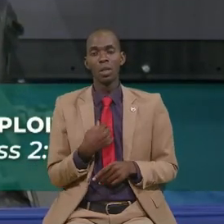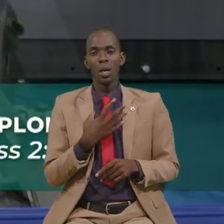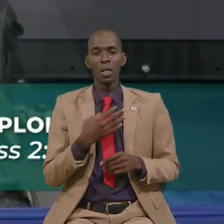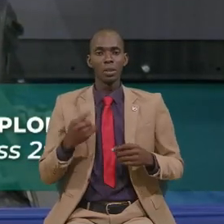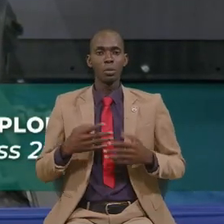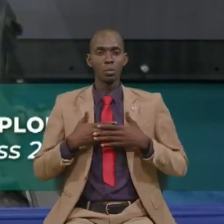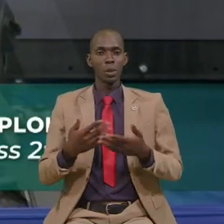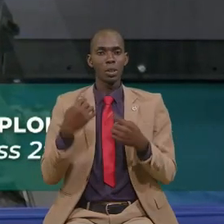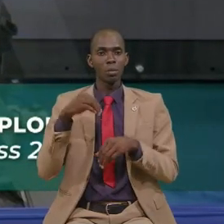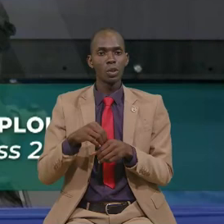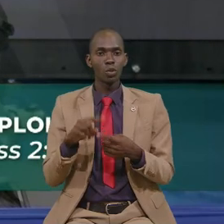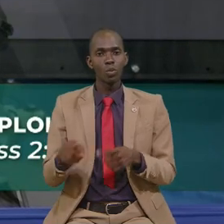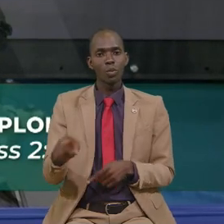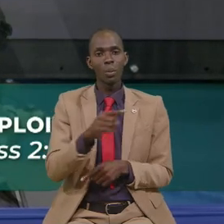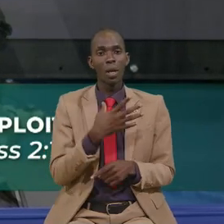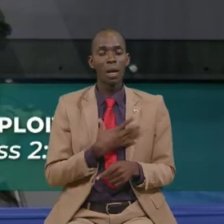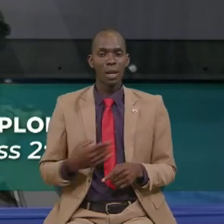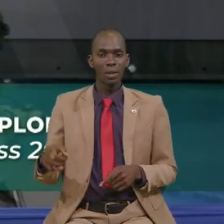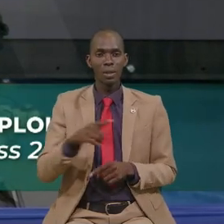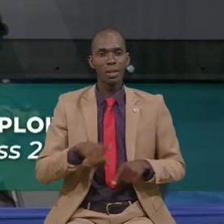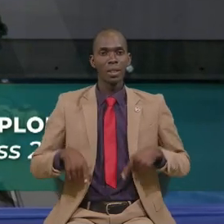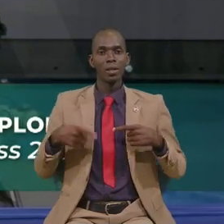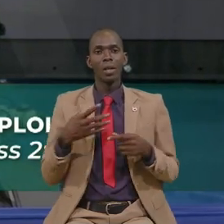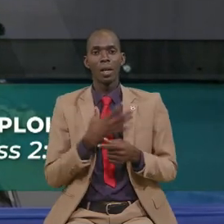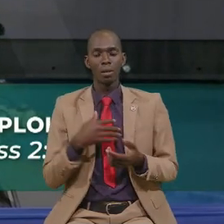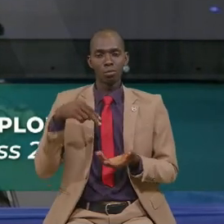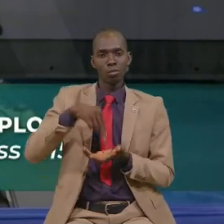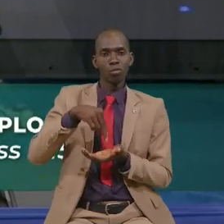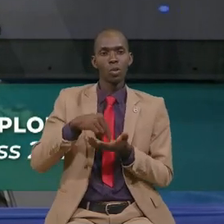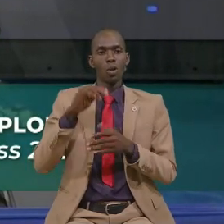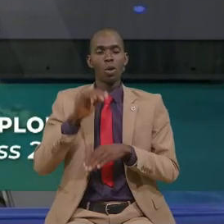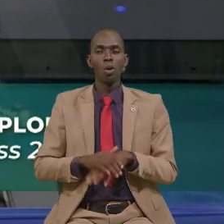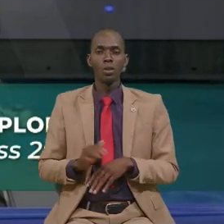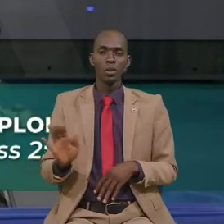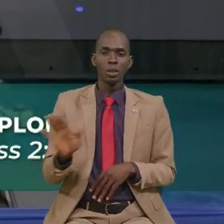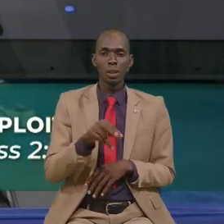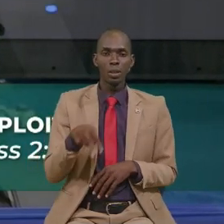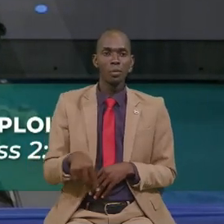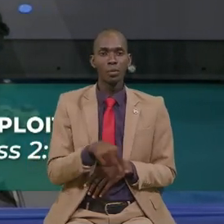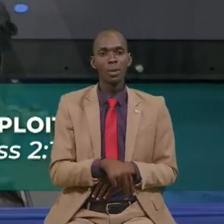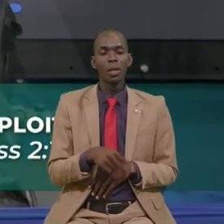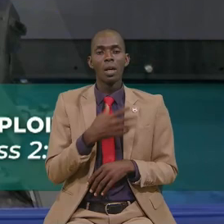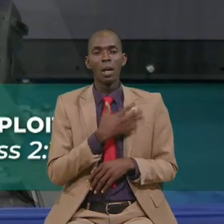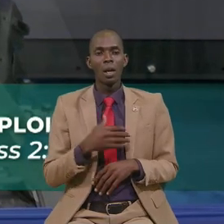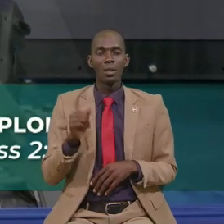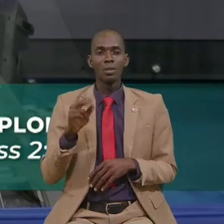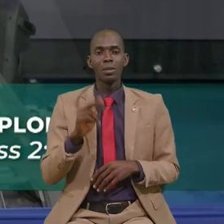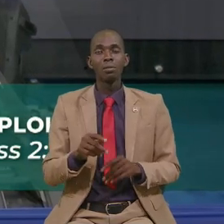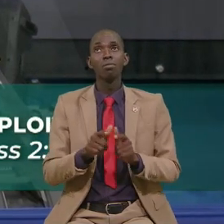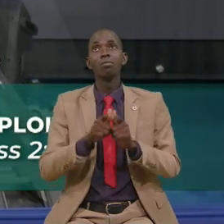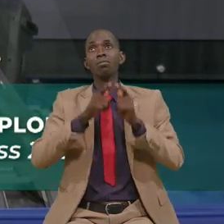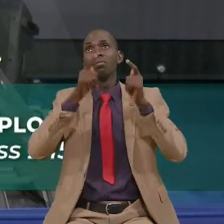them, and they live. And they stood up upon their feet, an exceeding